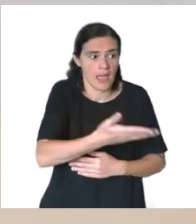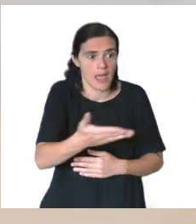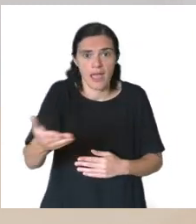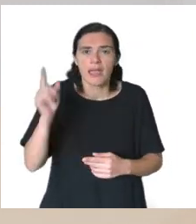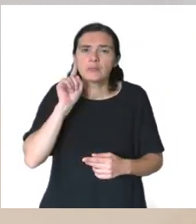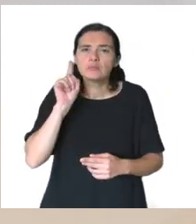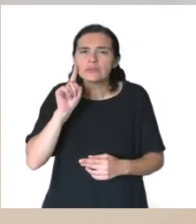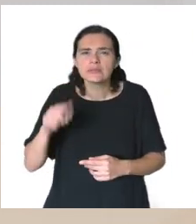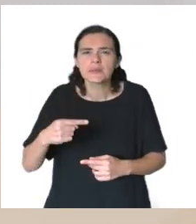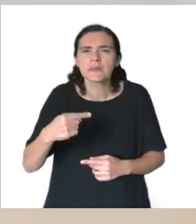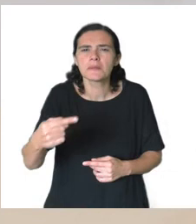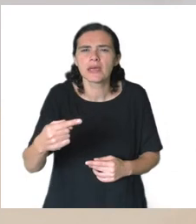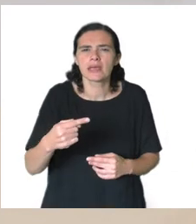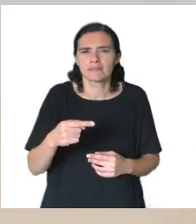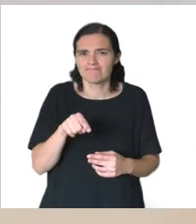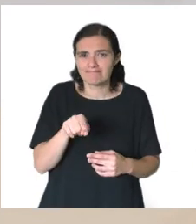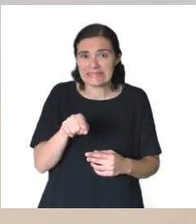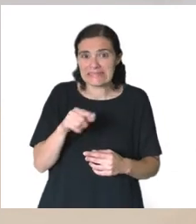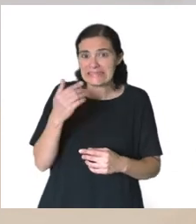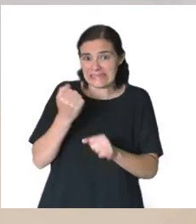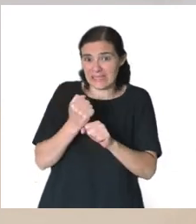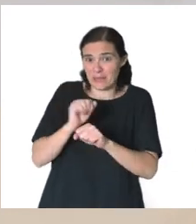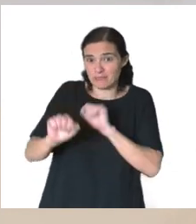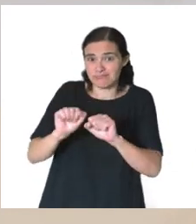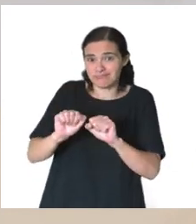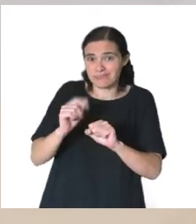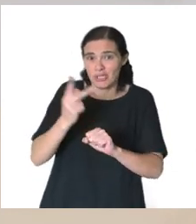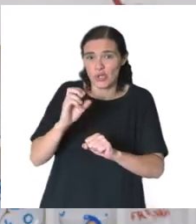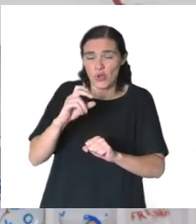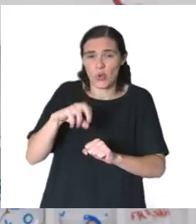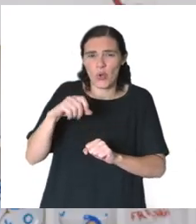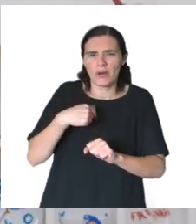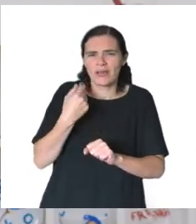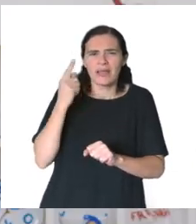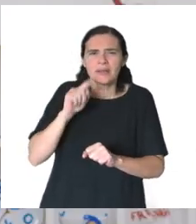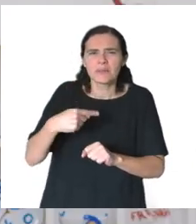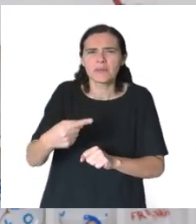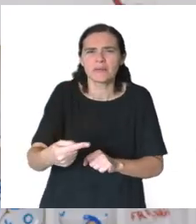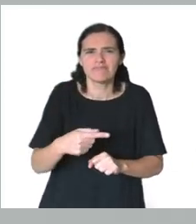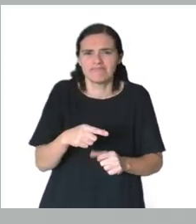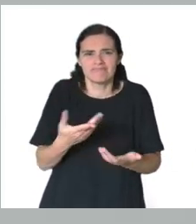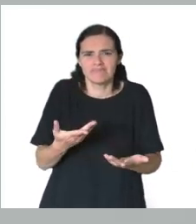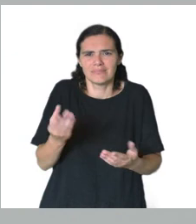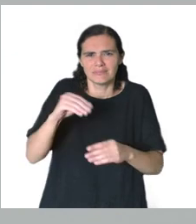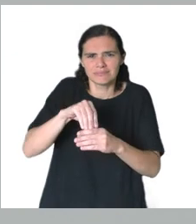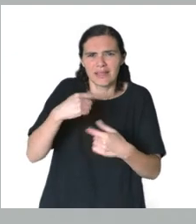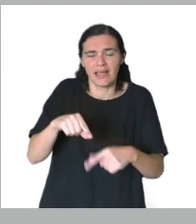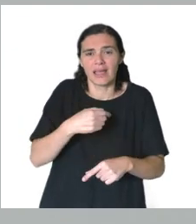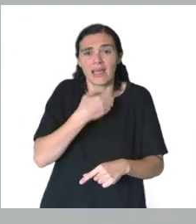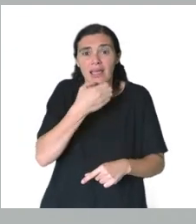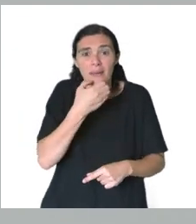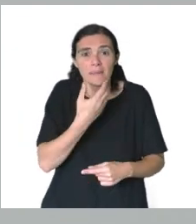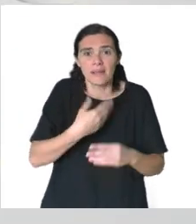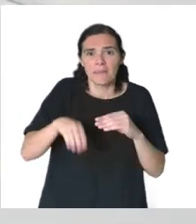the importance of the everyday in Yoko's work. But it's more than that. Like an apple is more than an